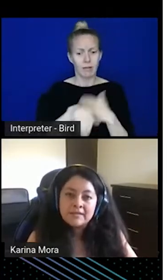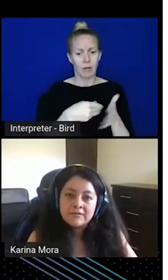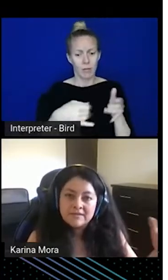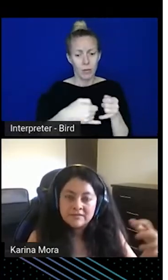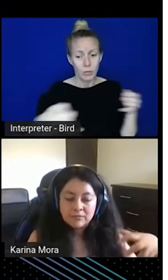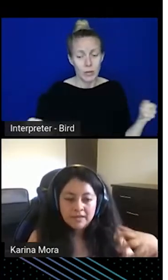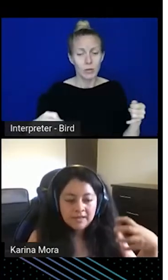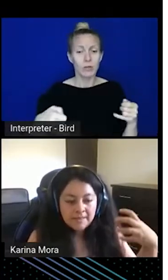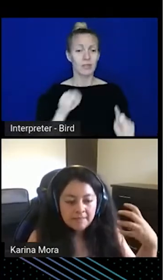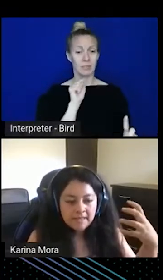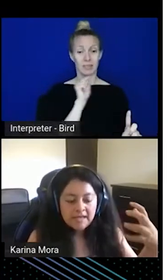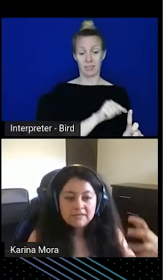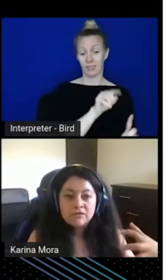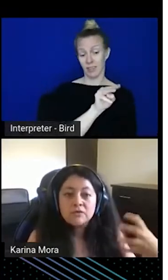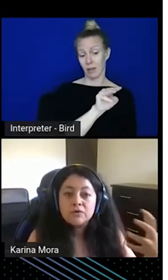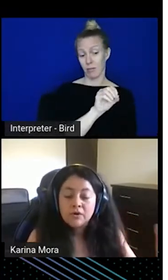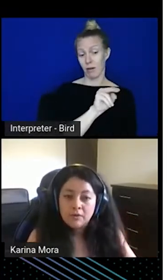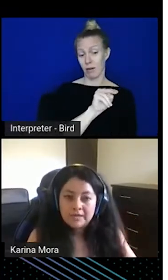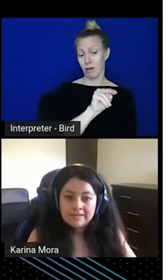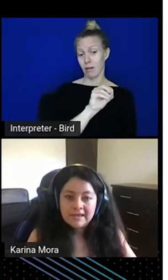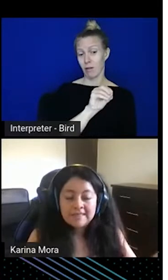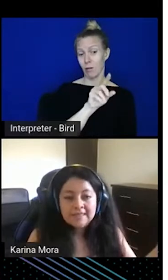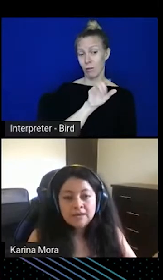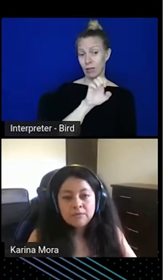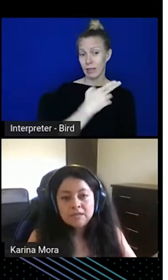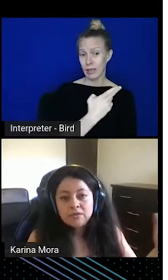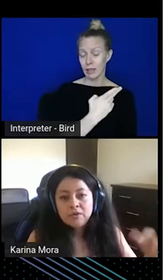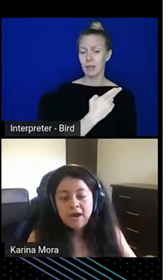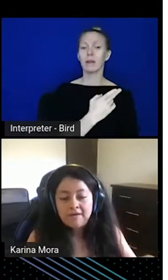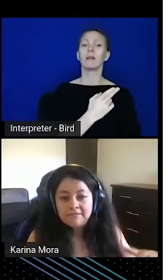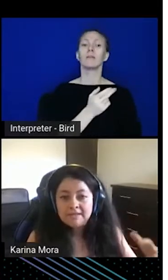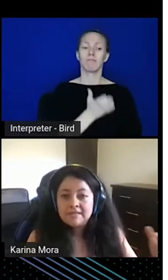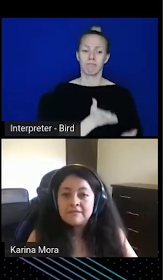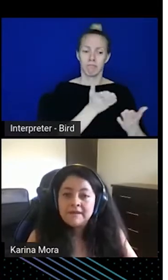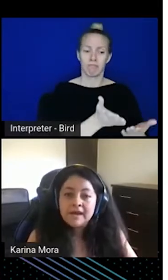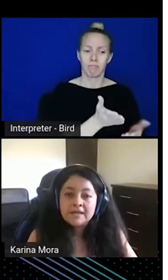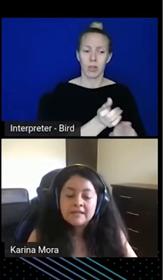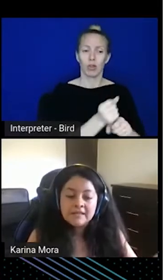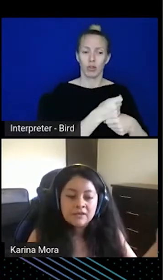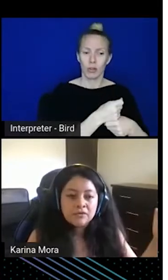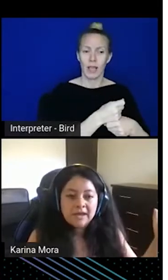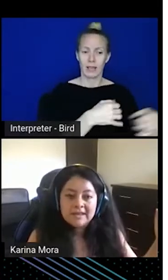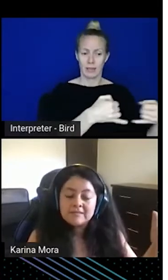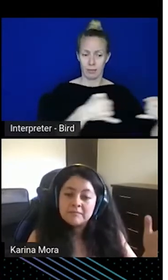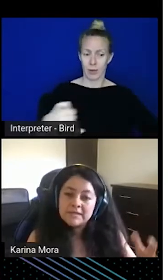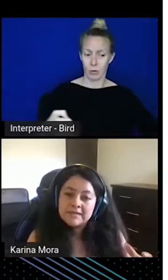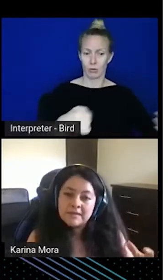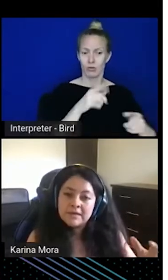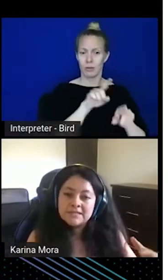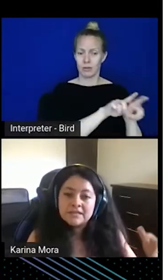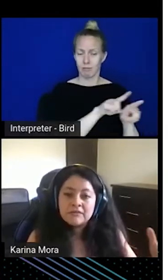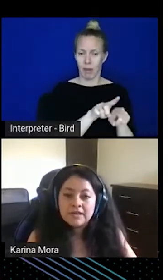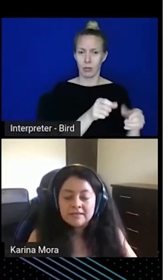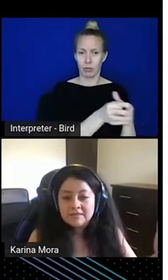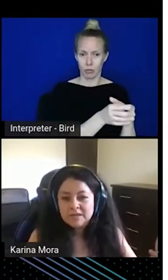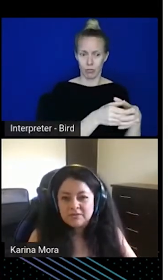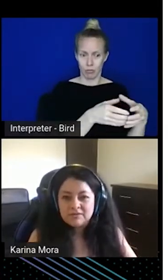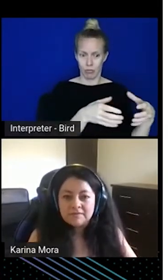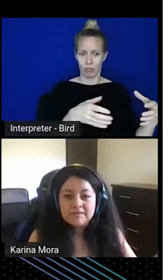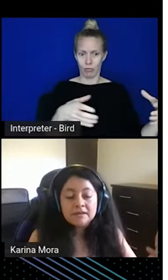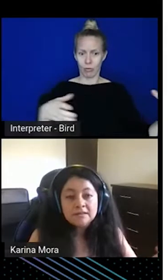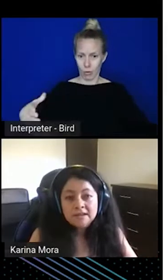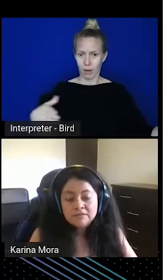those boundaries as you grow it. And then when you have them defined, then you can split them and generate